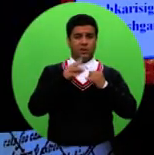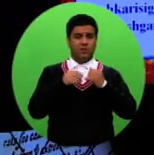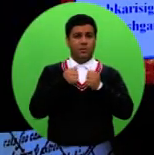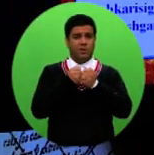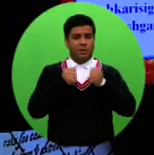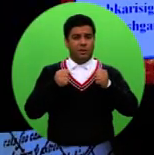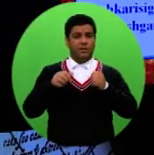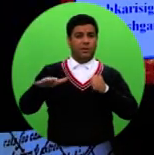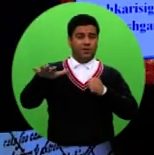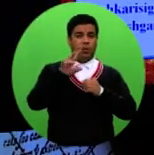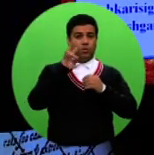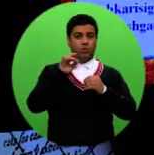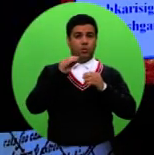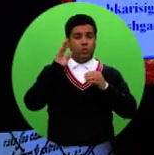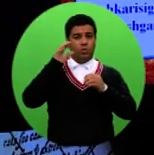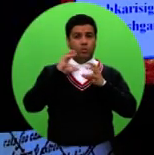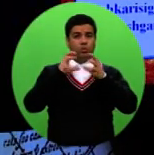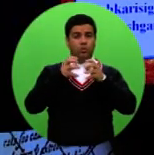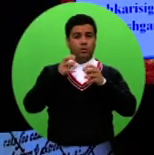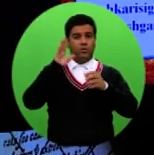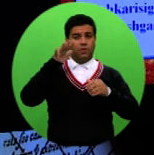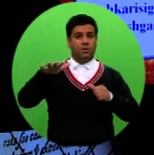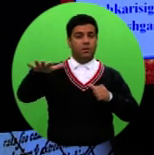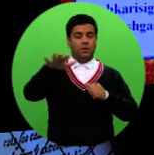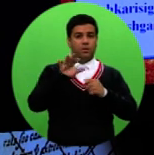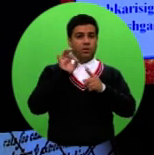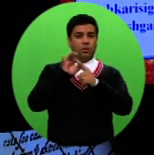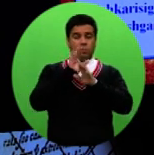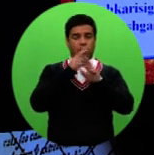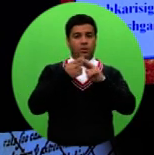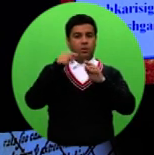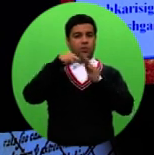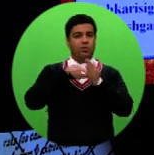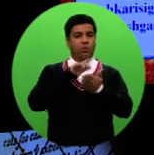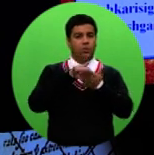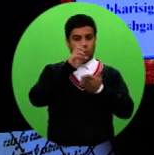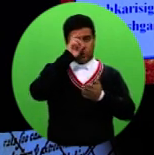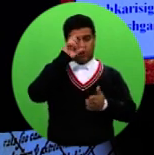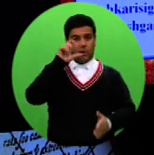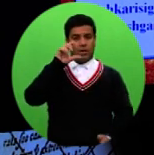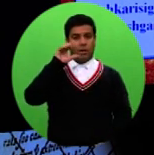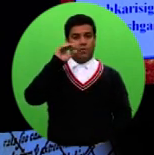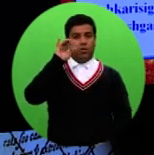qaramasdan dunyo okeaniga chiqa olmaydigan davlatlar Efiopiya, Markaziy Afrika Respublikasi, Chad, Niger,